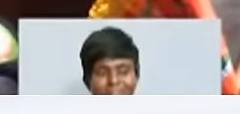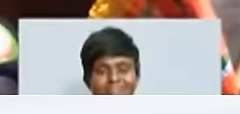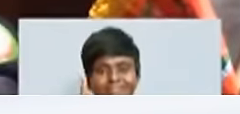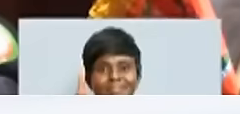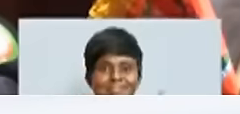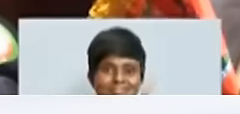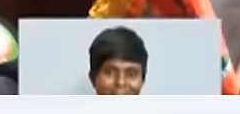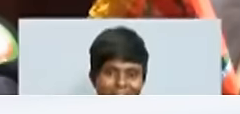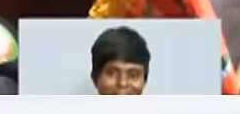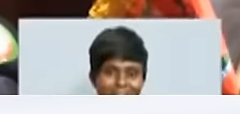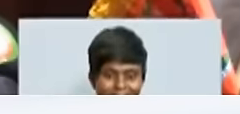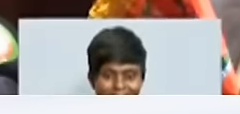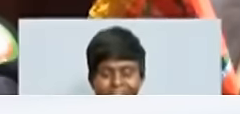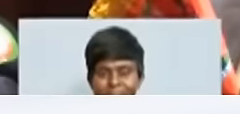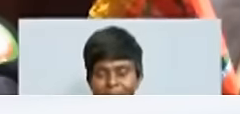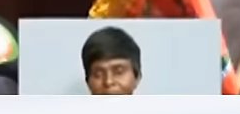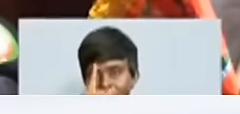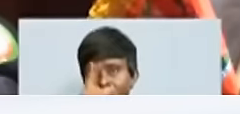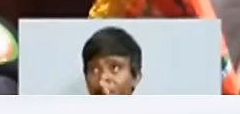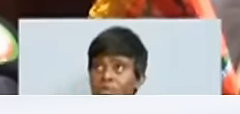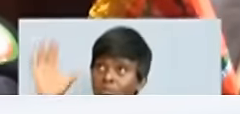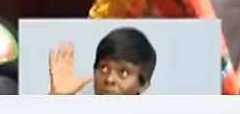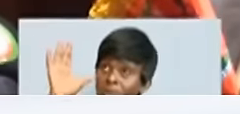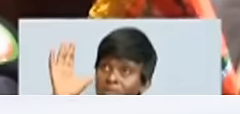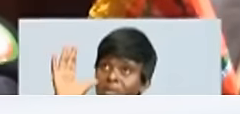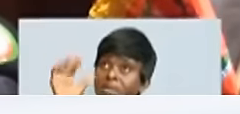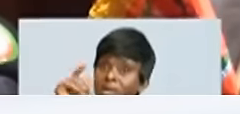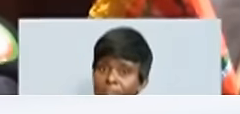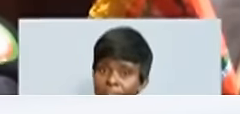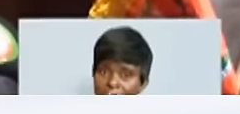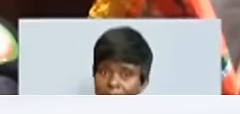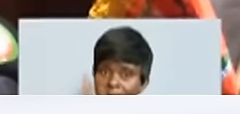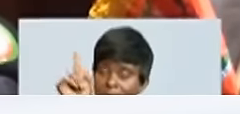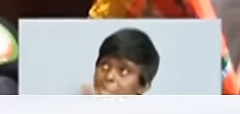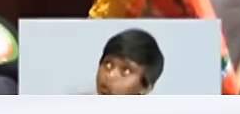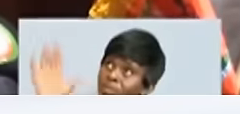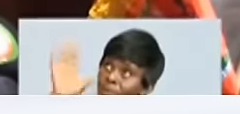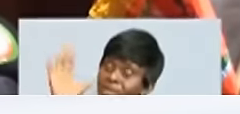one people, under one God. Under one God.